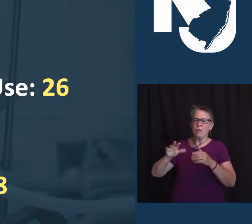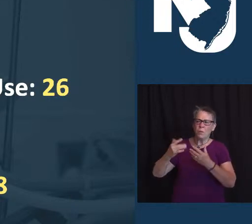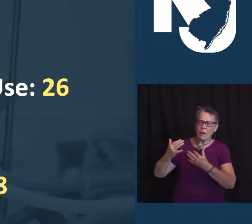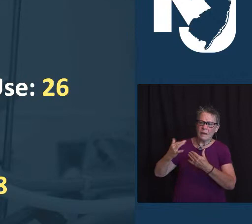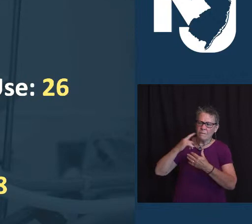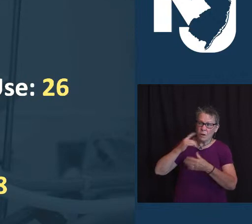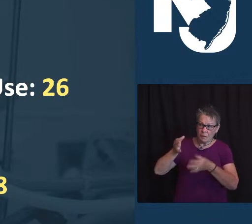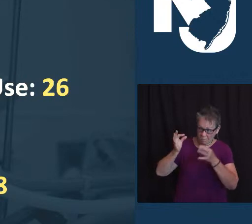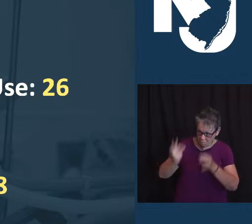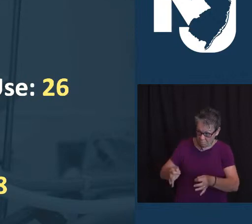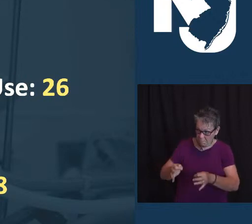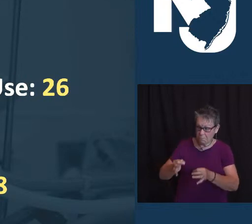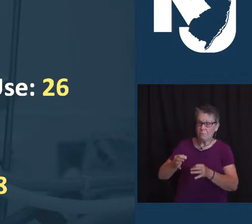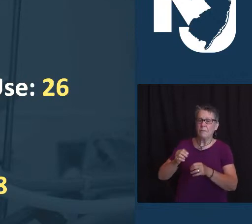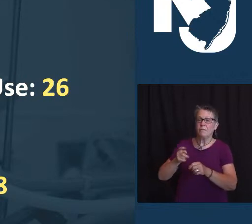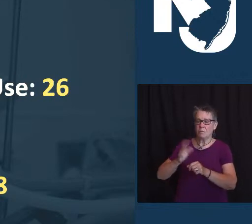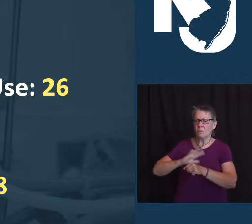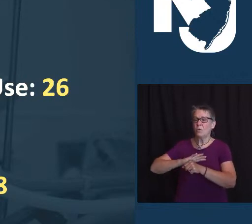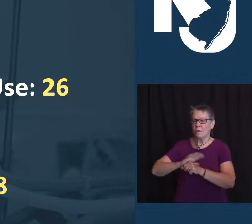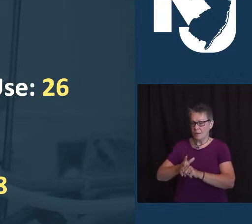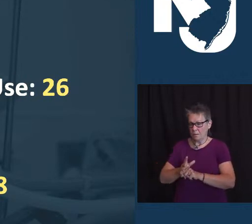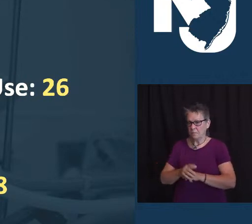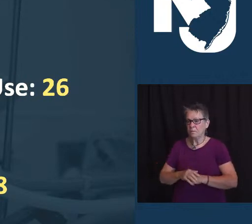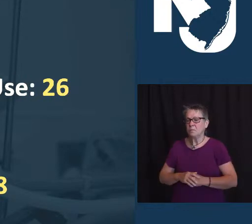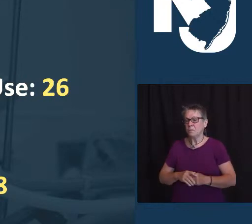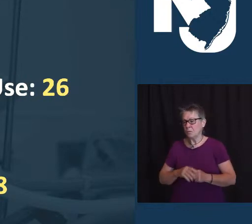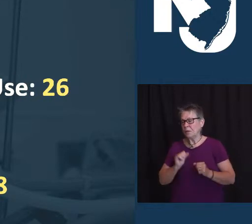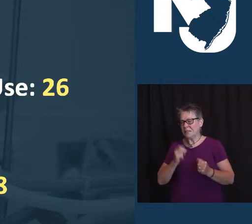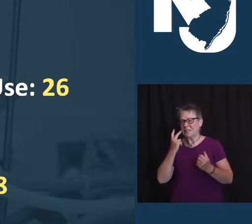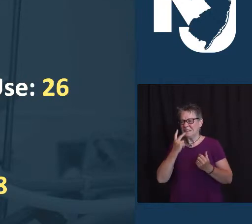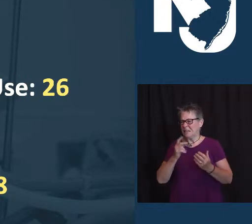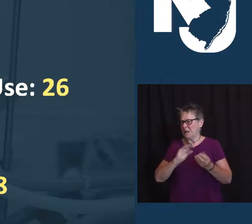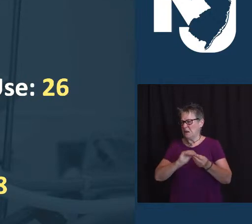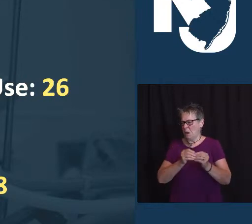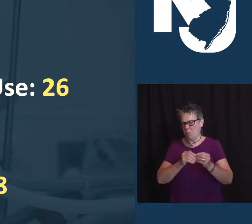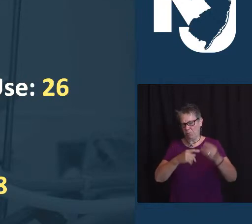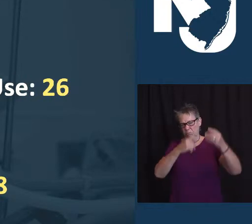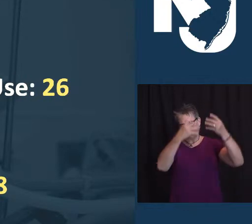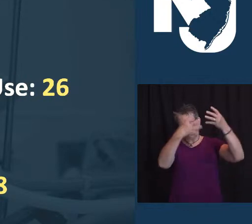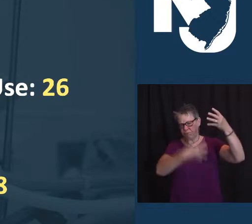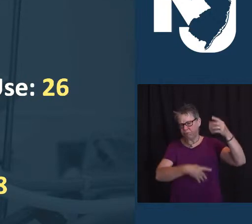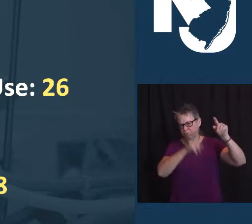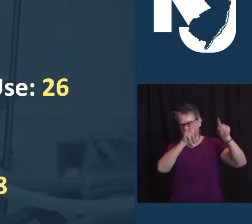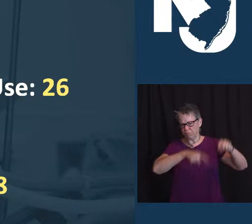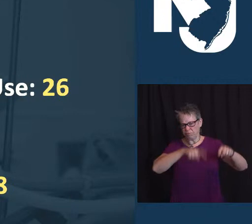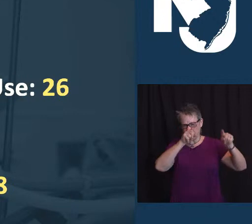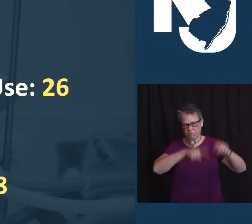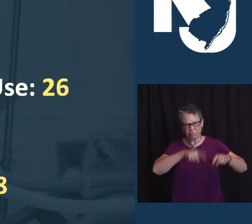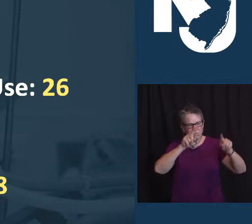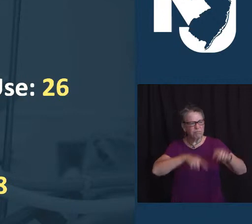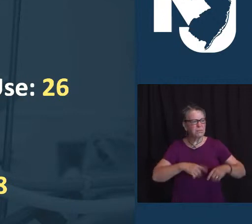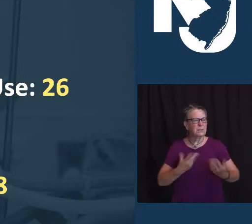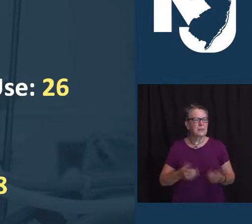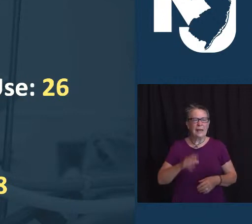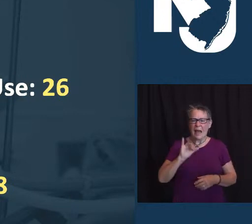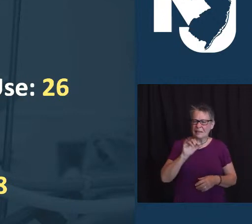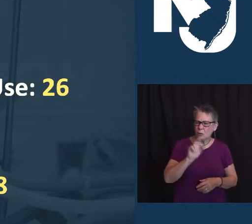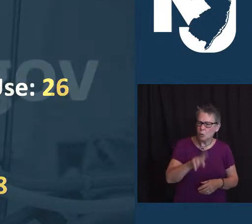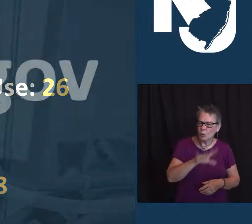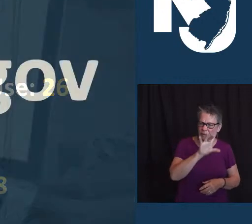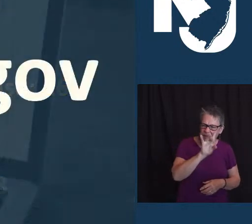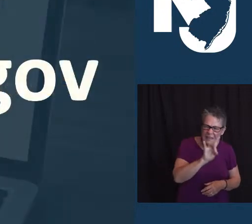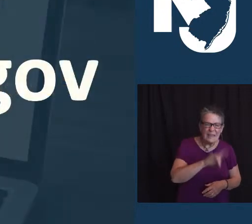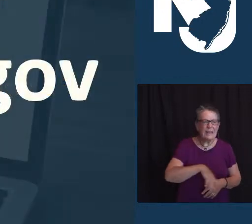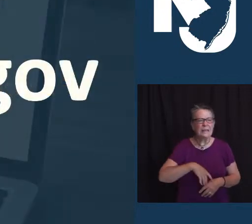admission information and the in-hospital deaths for the past 24 hours, which again are not confirmed. It